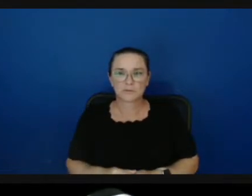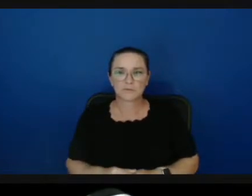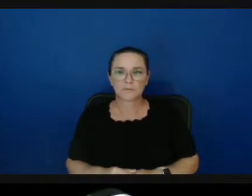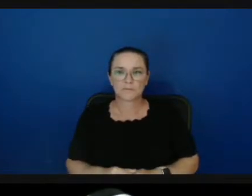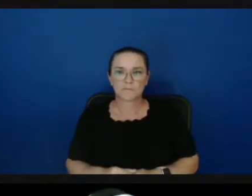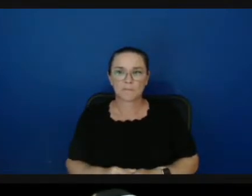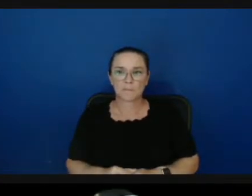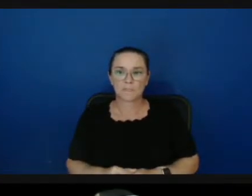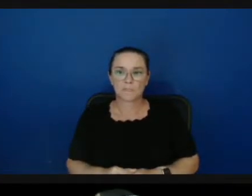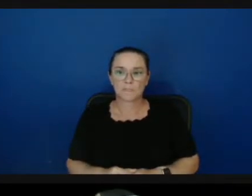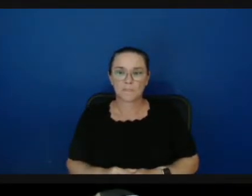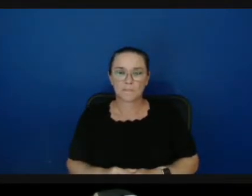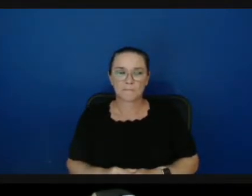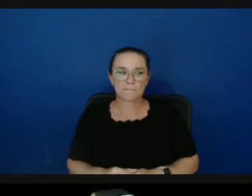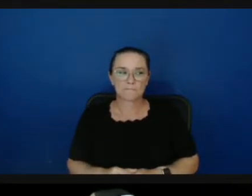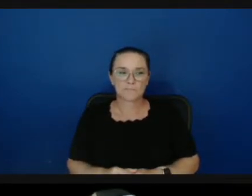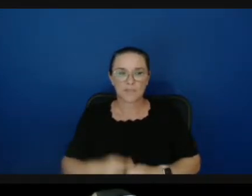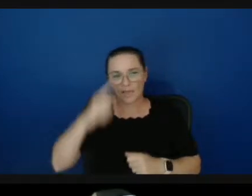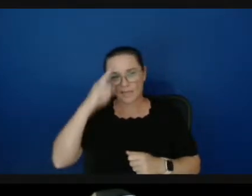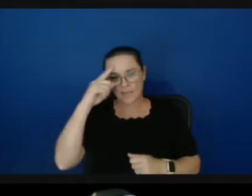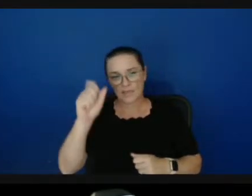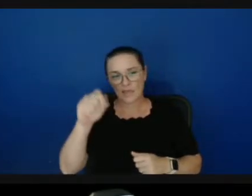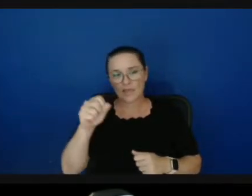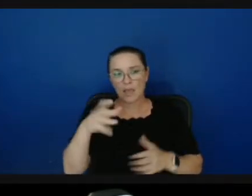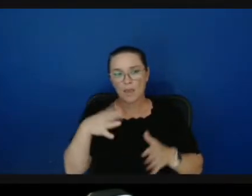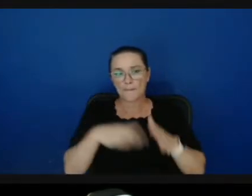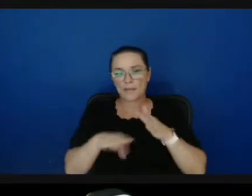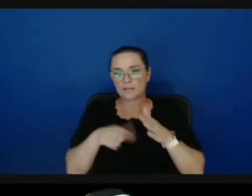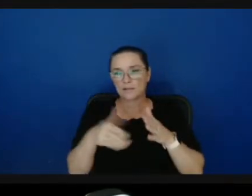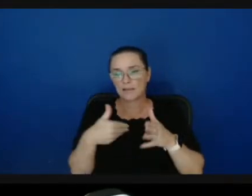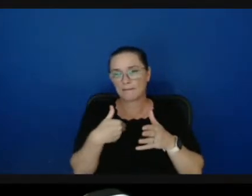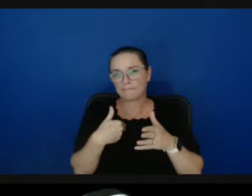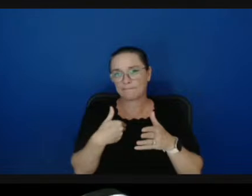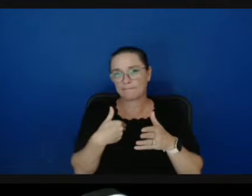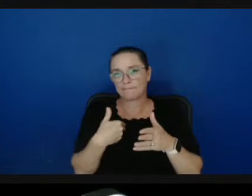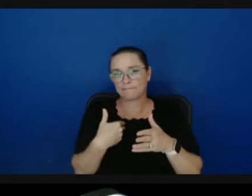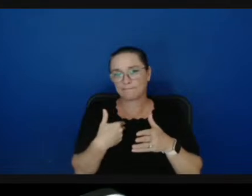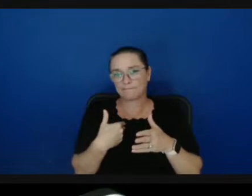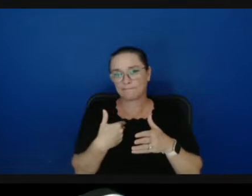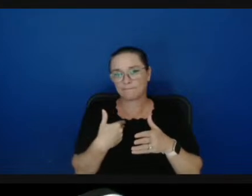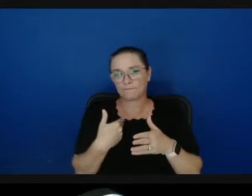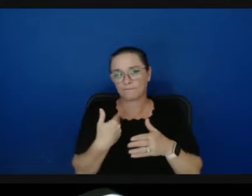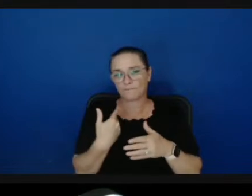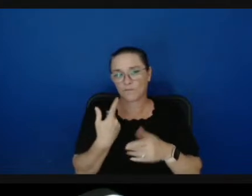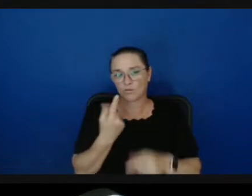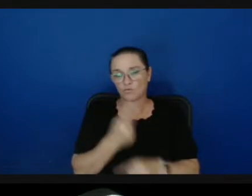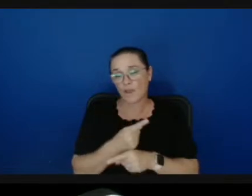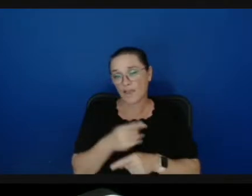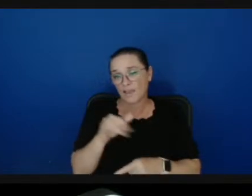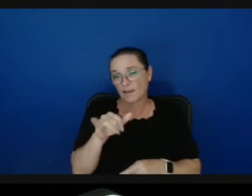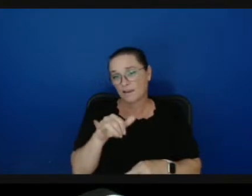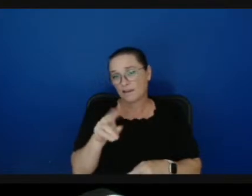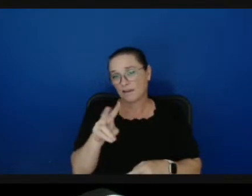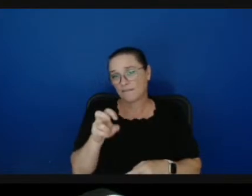And yeah, I think that you basically have it right, Yvonne. I mean, I don't know that I can really add anything that's